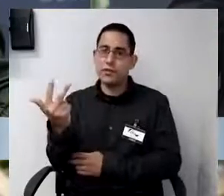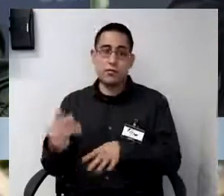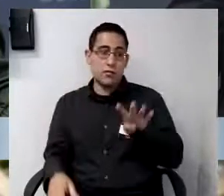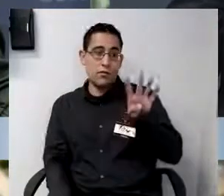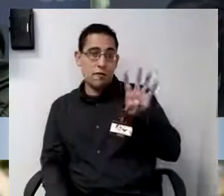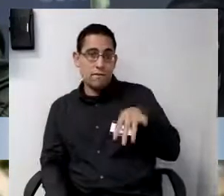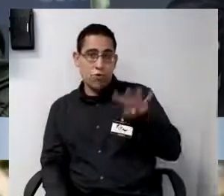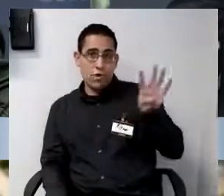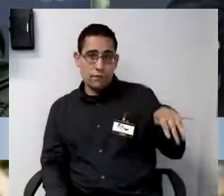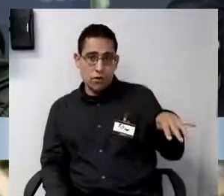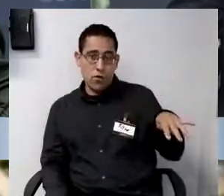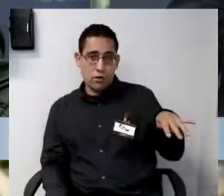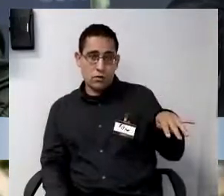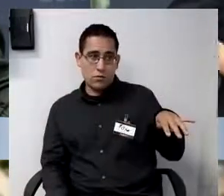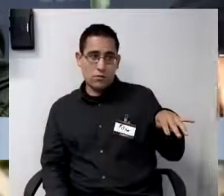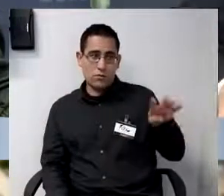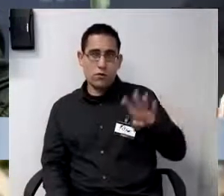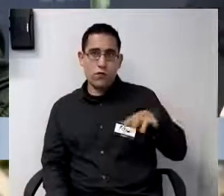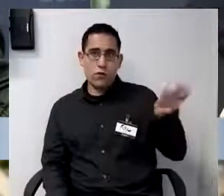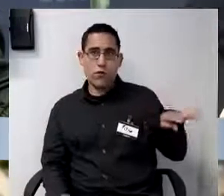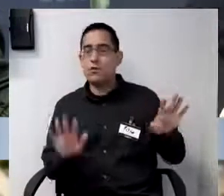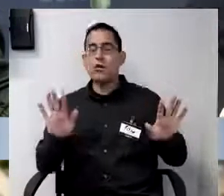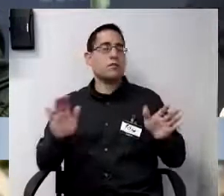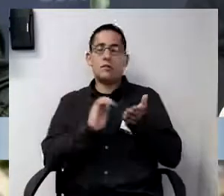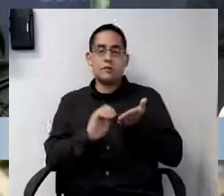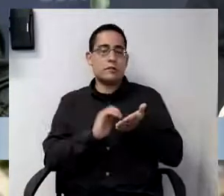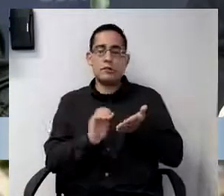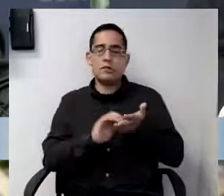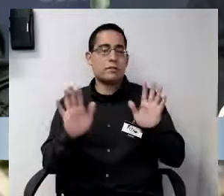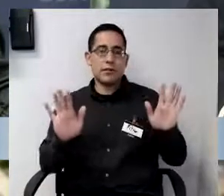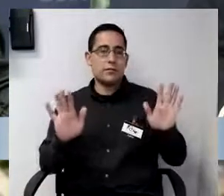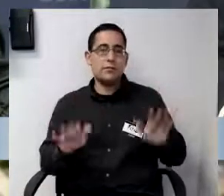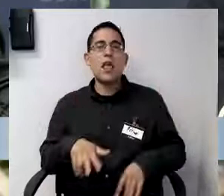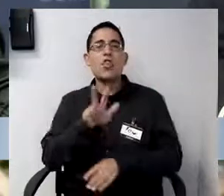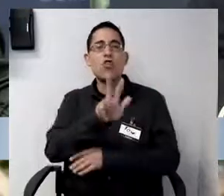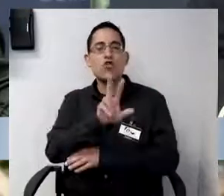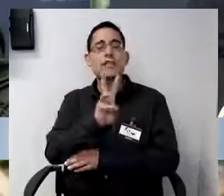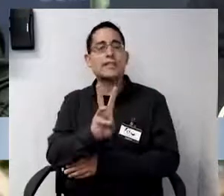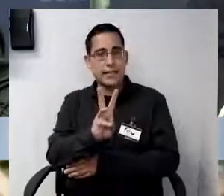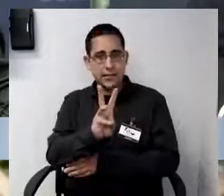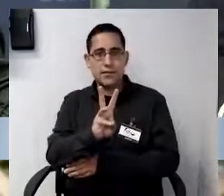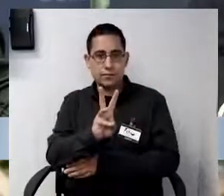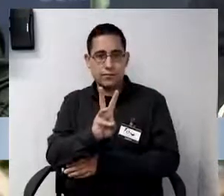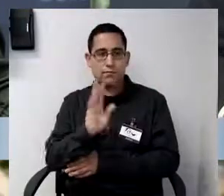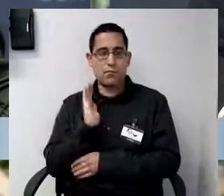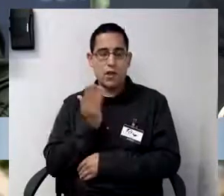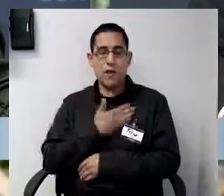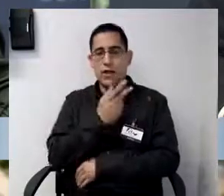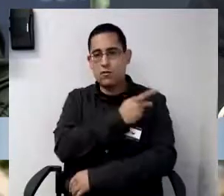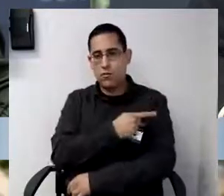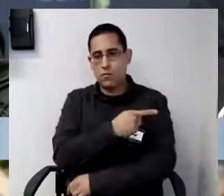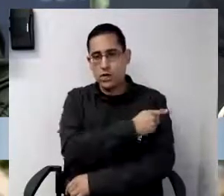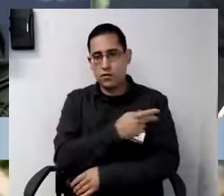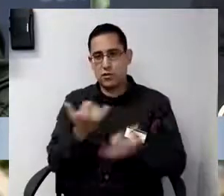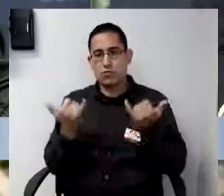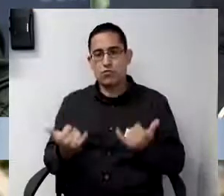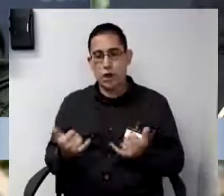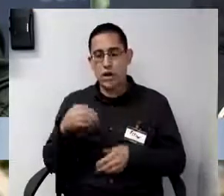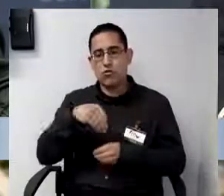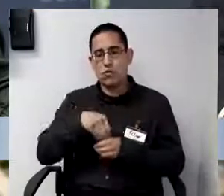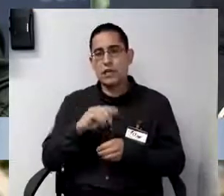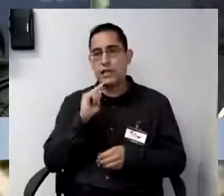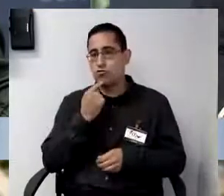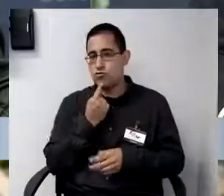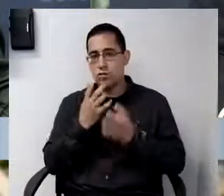44 of, no, excuse me, I'm sorry, 36 of our patients are in critical care right now, either